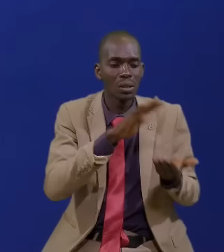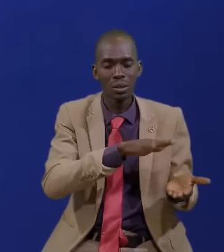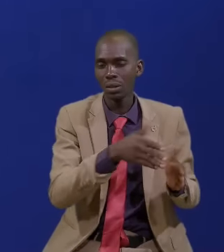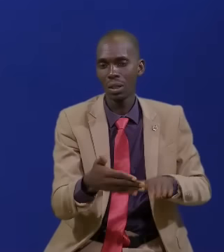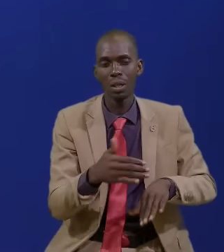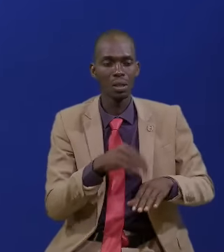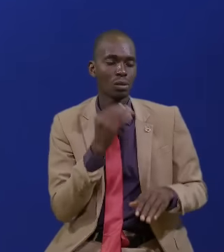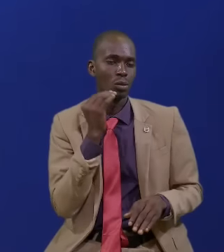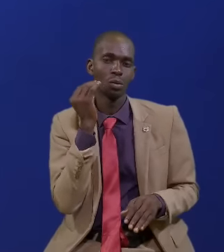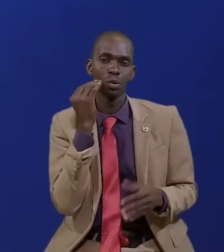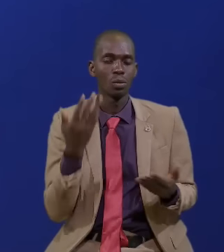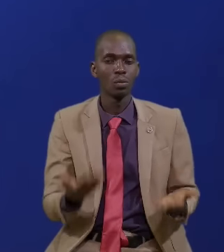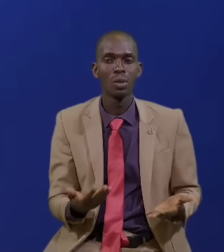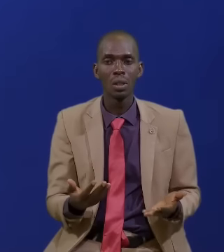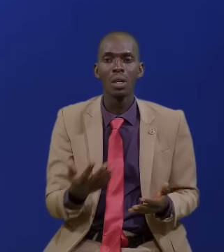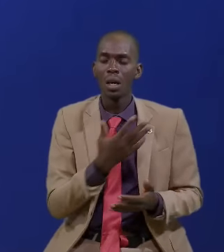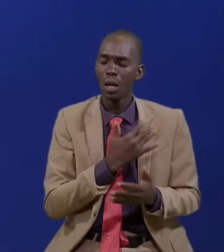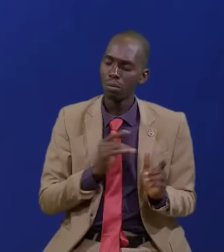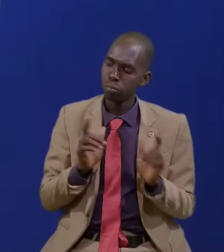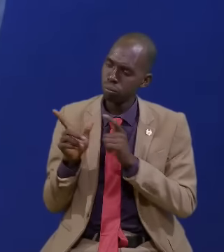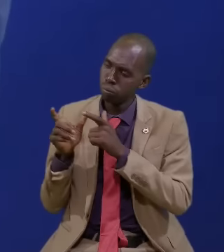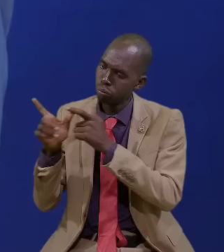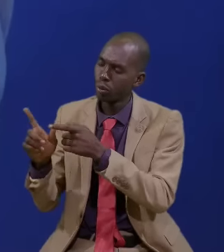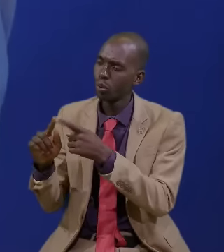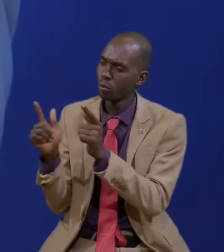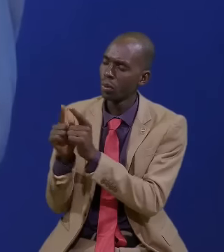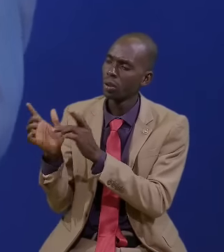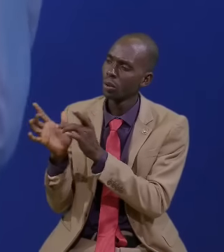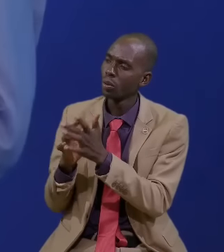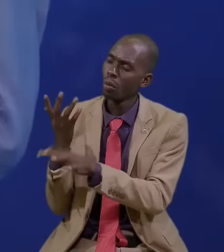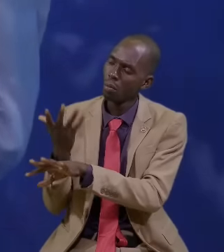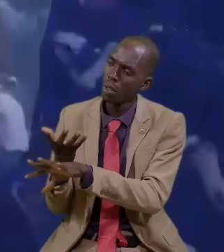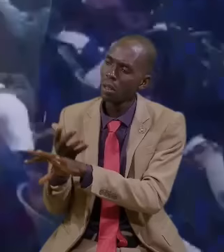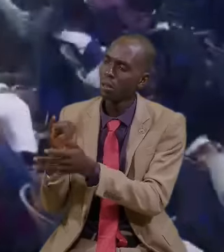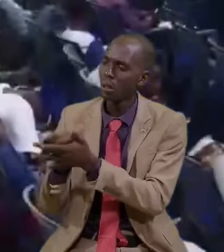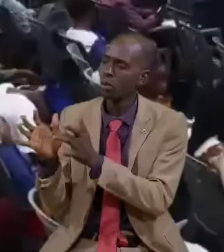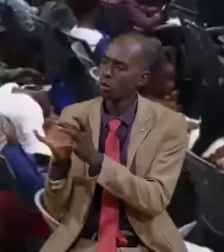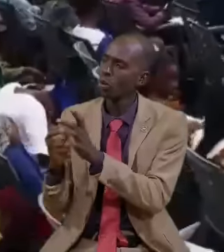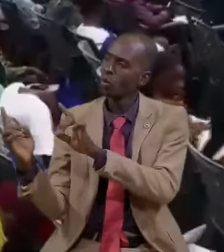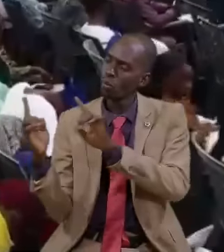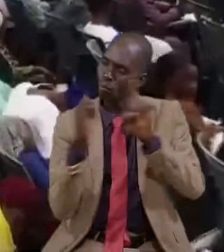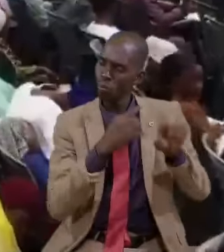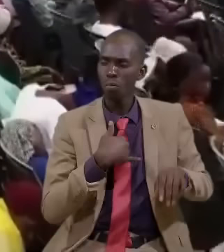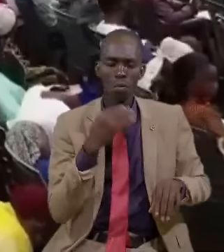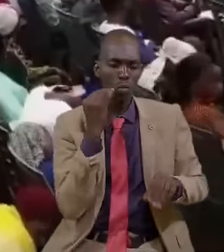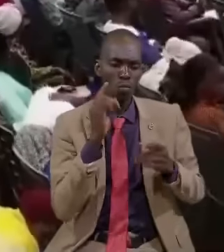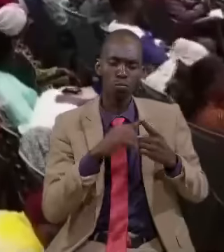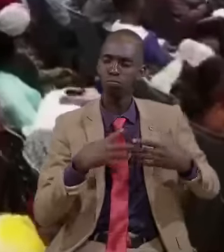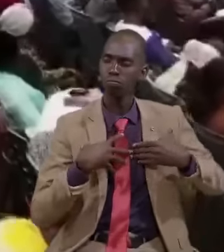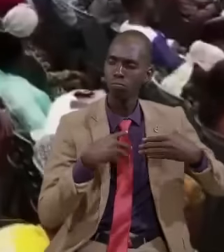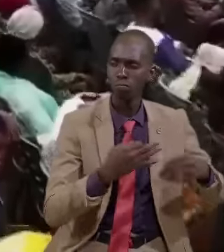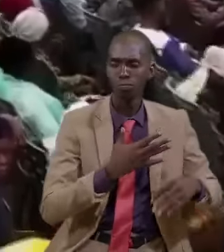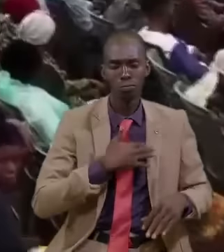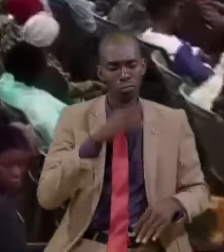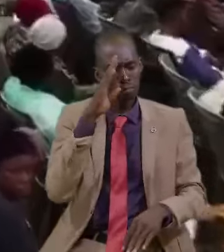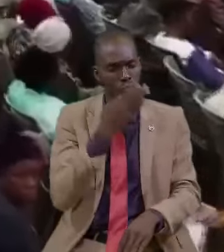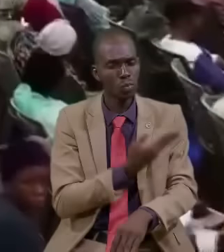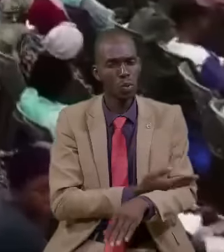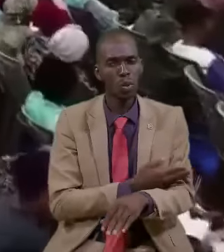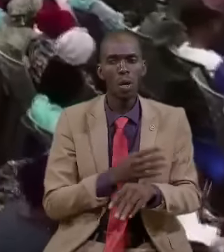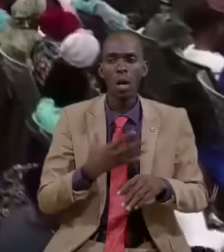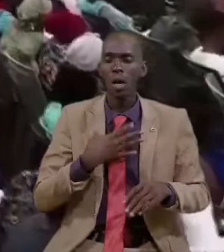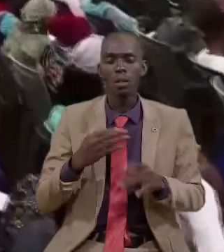he appealed to Jesus that Jesus will come and heal him. And Jesus said, go your